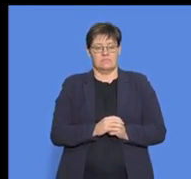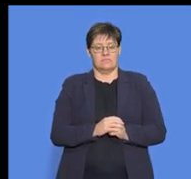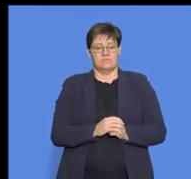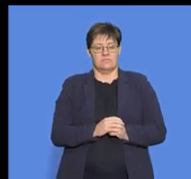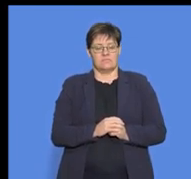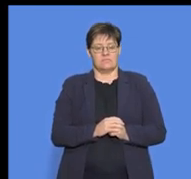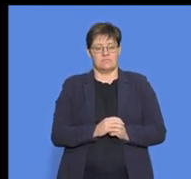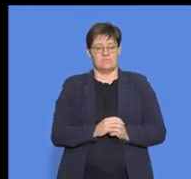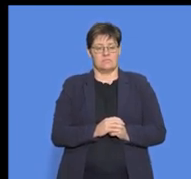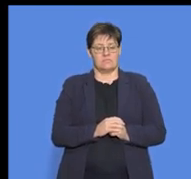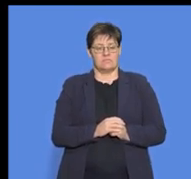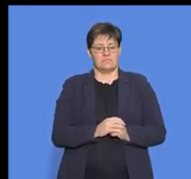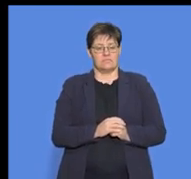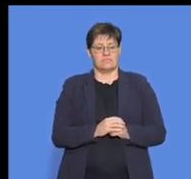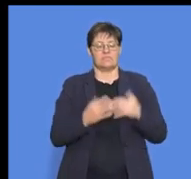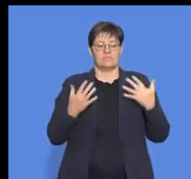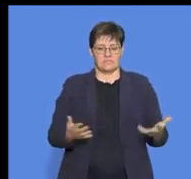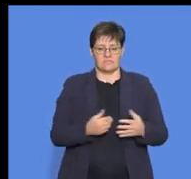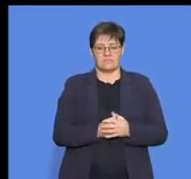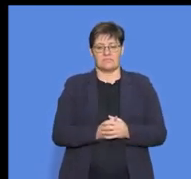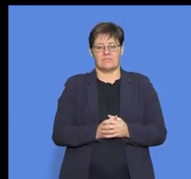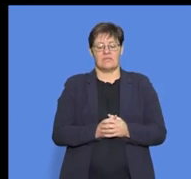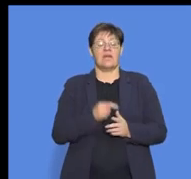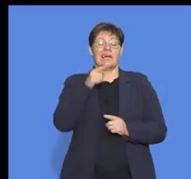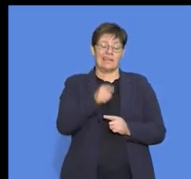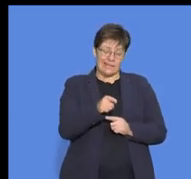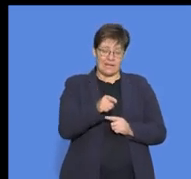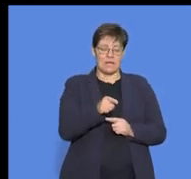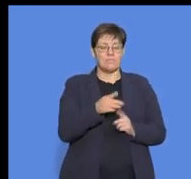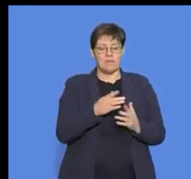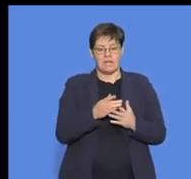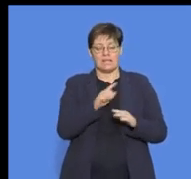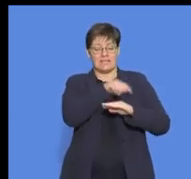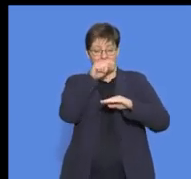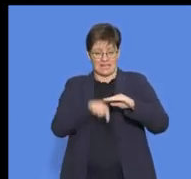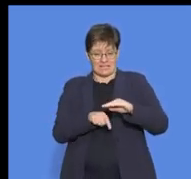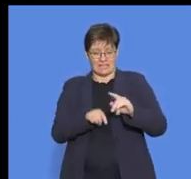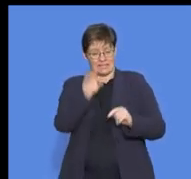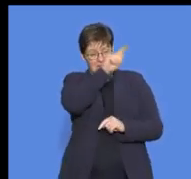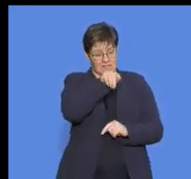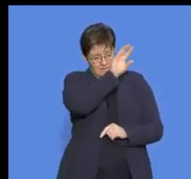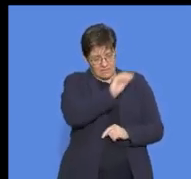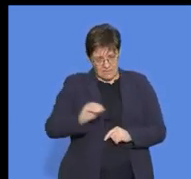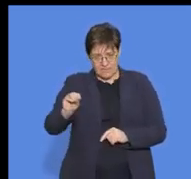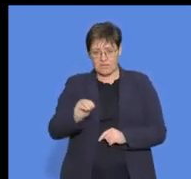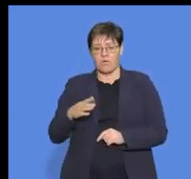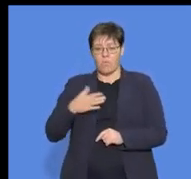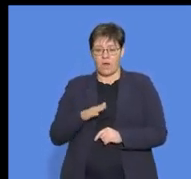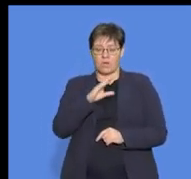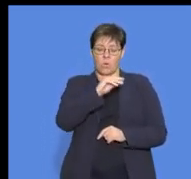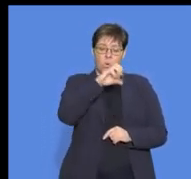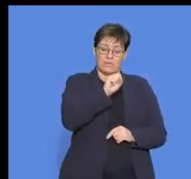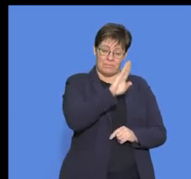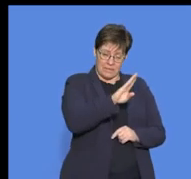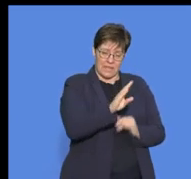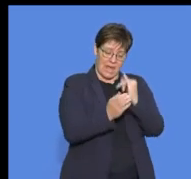onto the left-hand side, right-hand side. Okay, sorry about that. Okay, and now we're just going to divide by that, because we're looking for cos